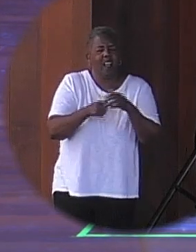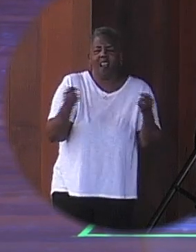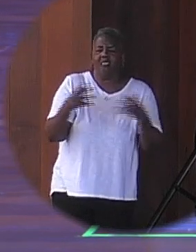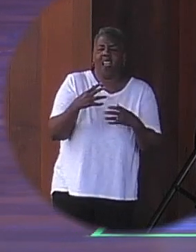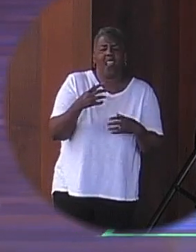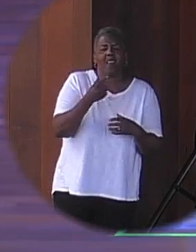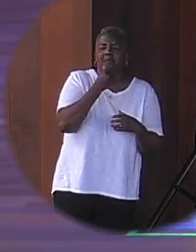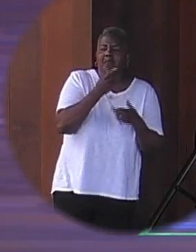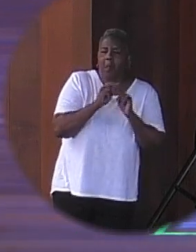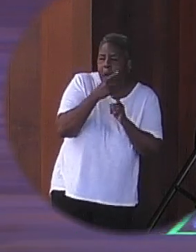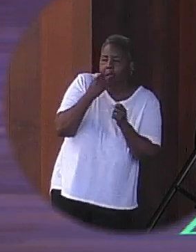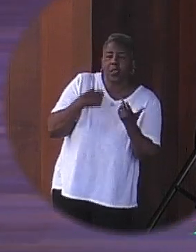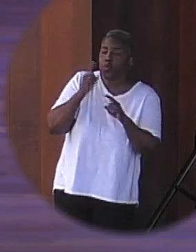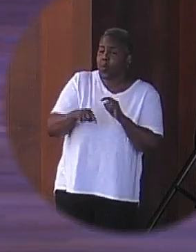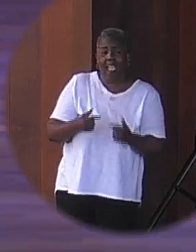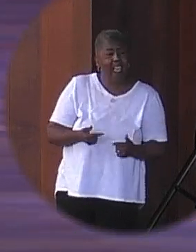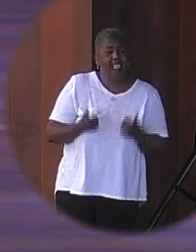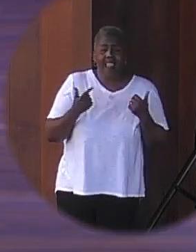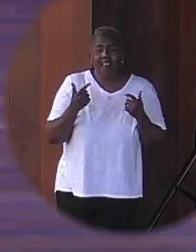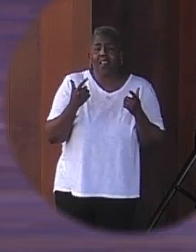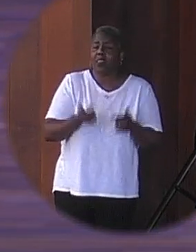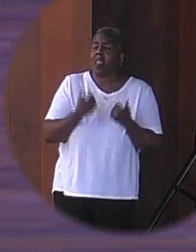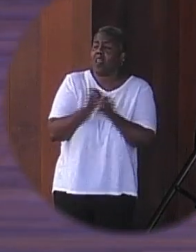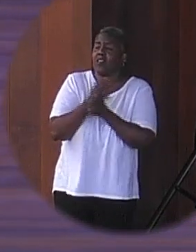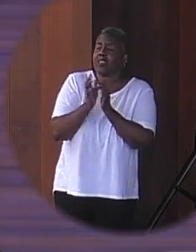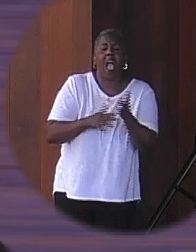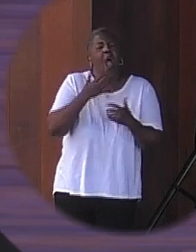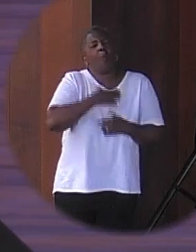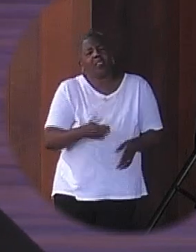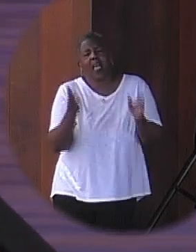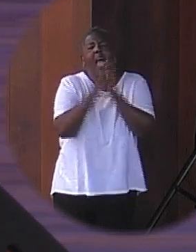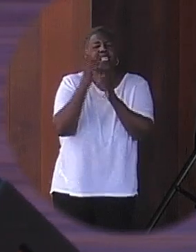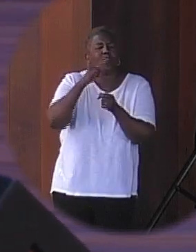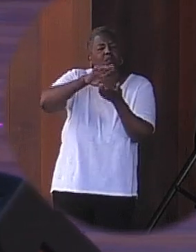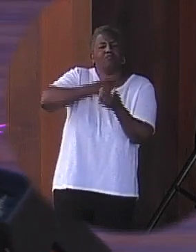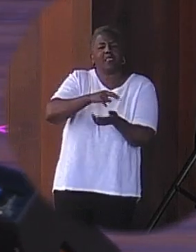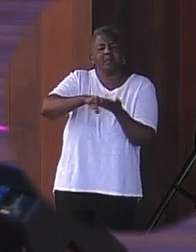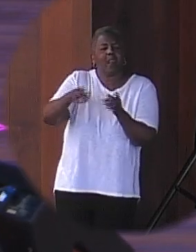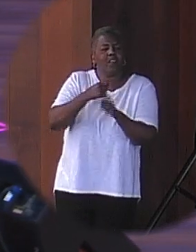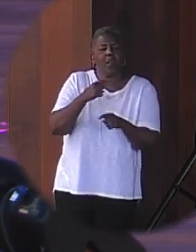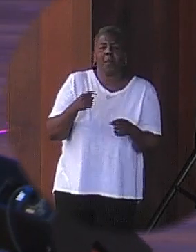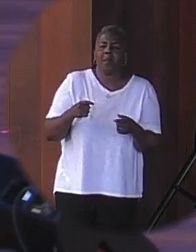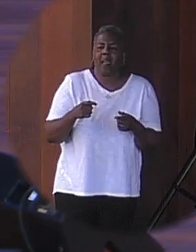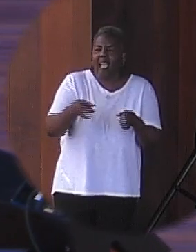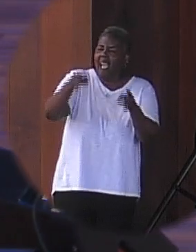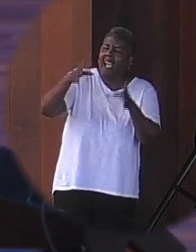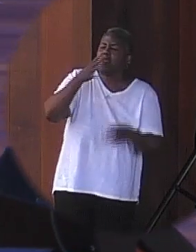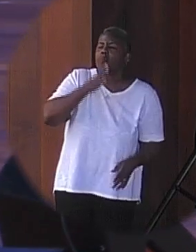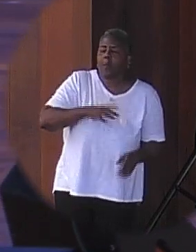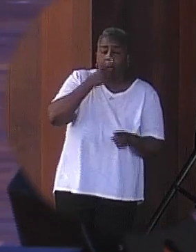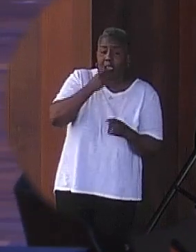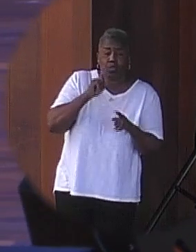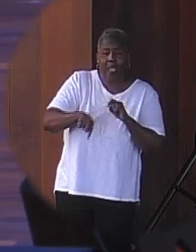be homophobic and live out the love of Jesus. I wish they would ask for religious exemption from being a misogynist, because you